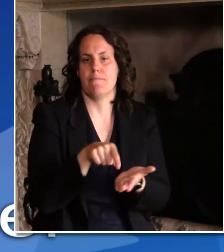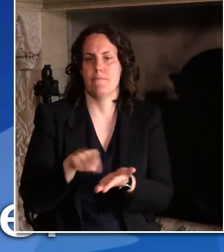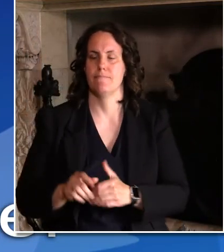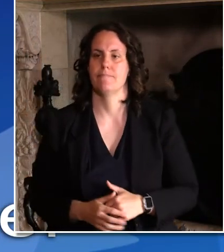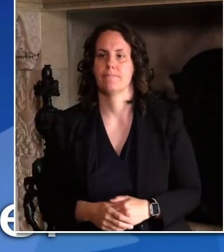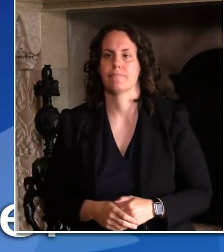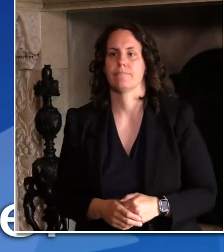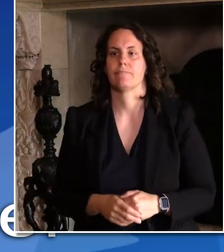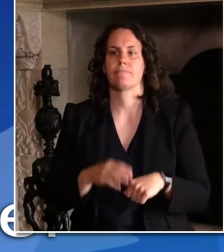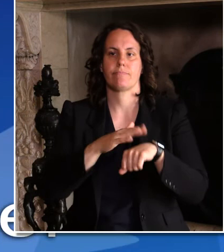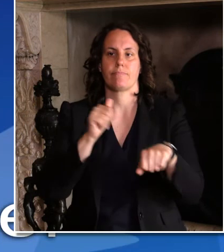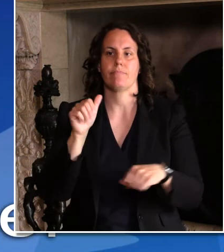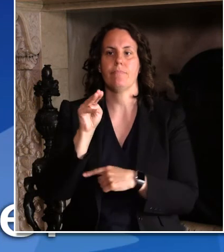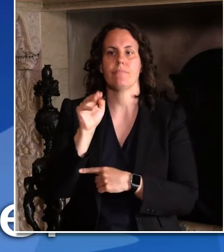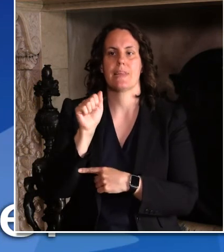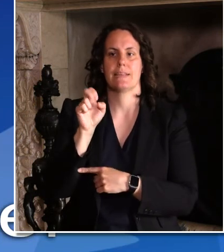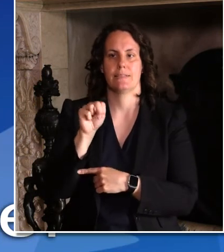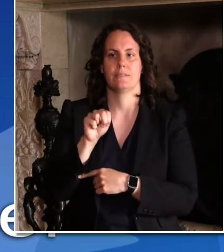Mason?